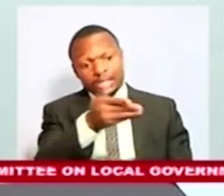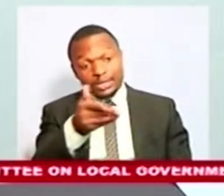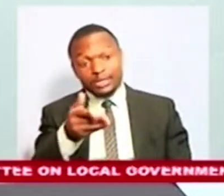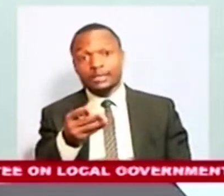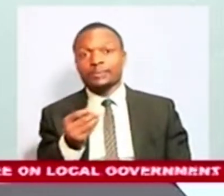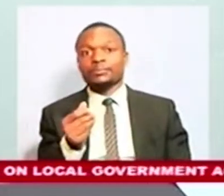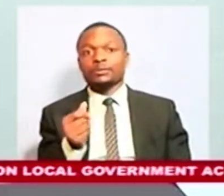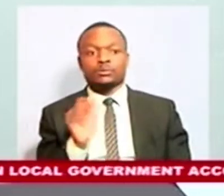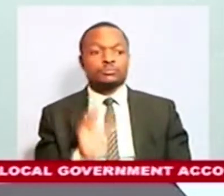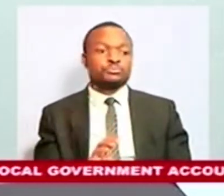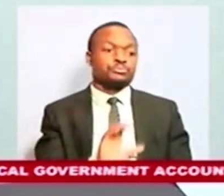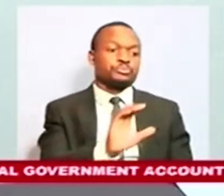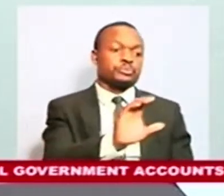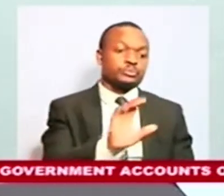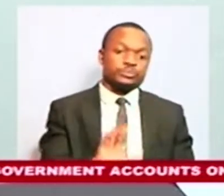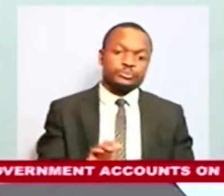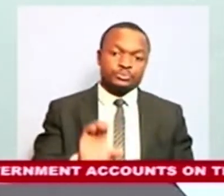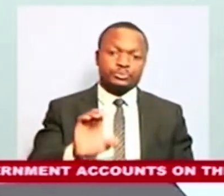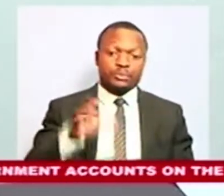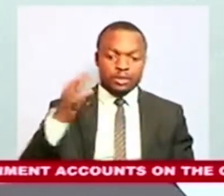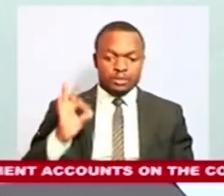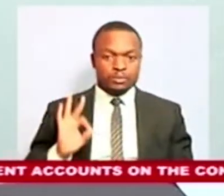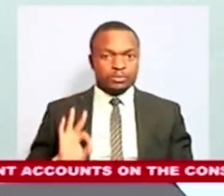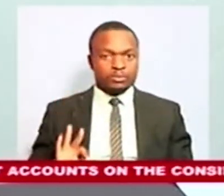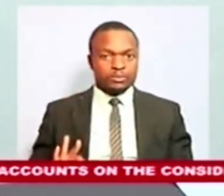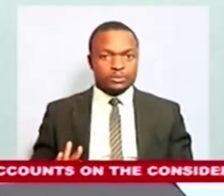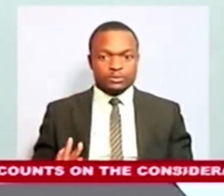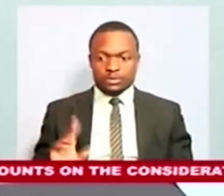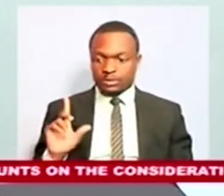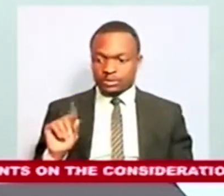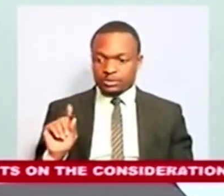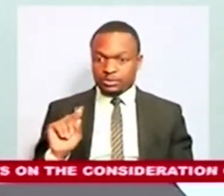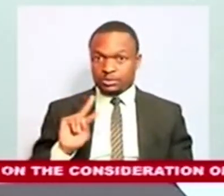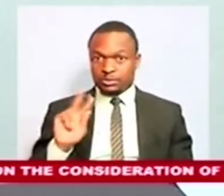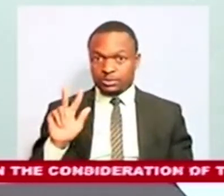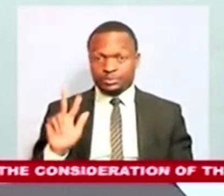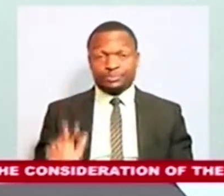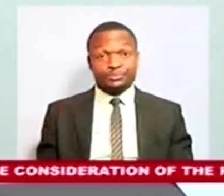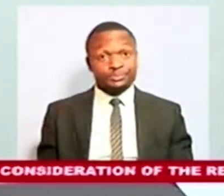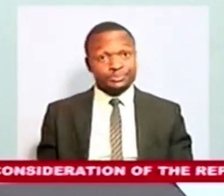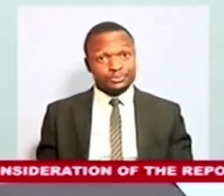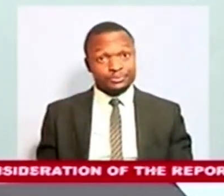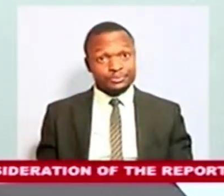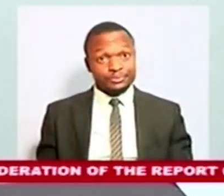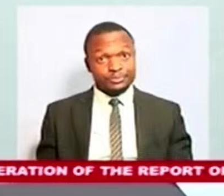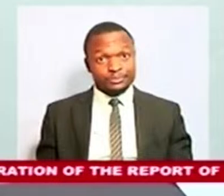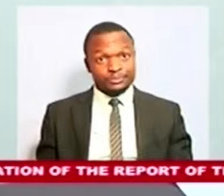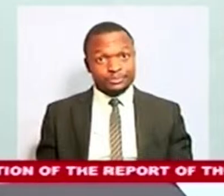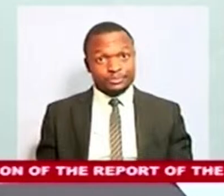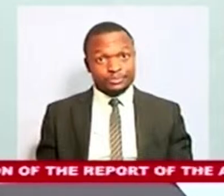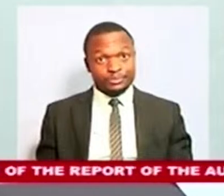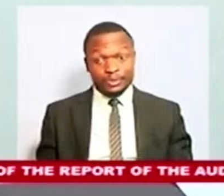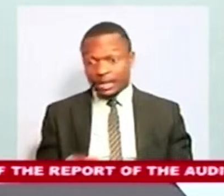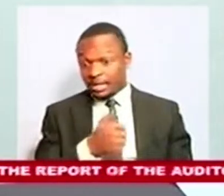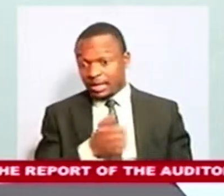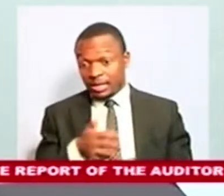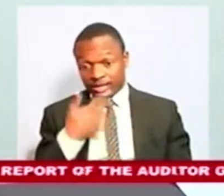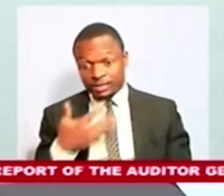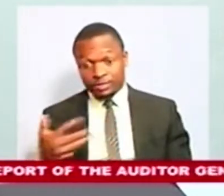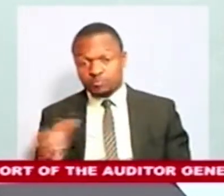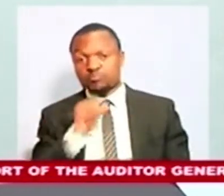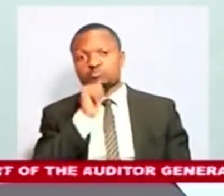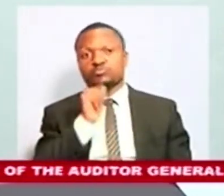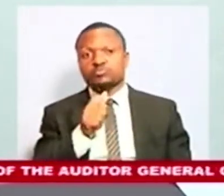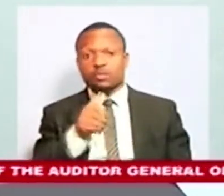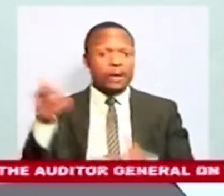were disbursed to the beneficiaries in 2023, okay? Because of other things that were not